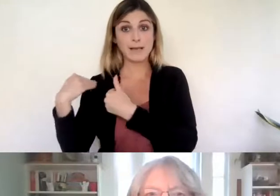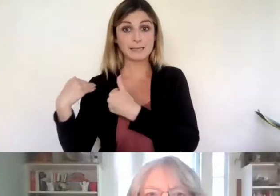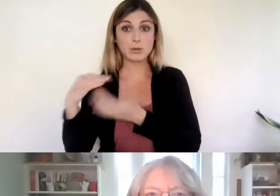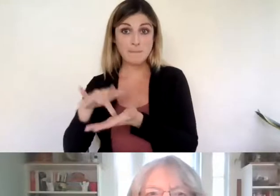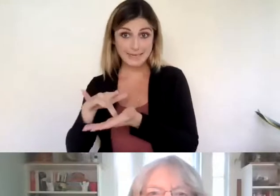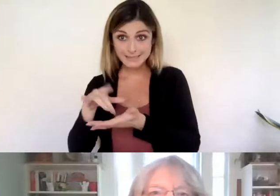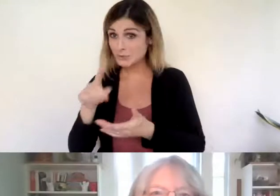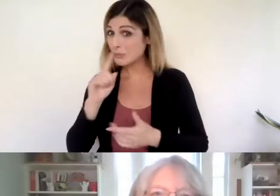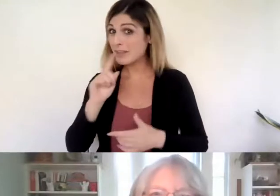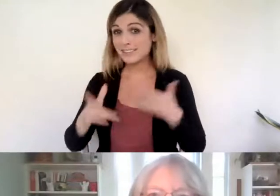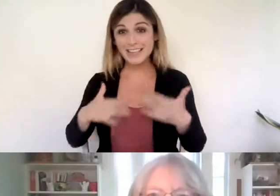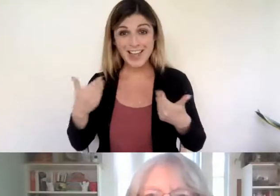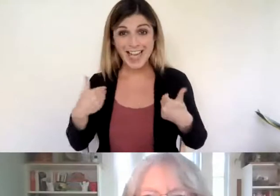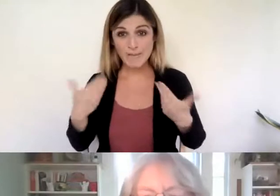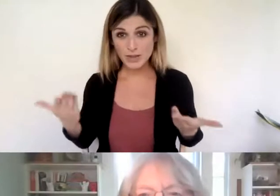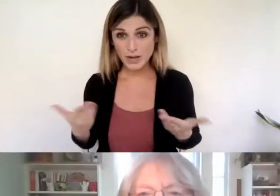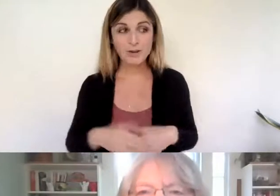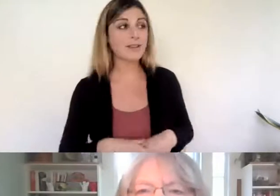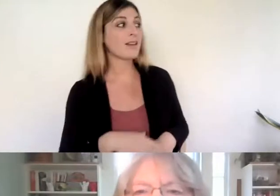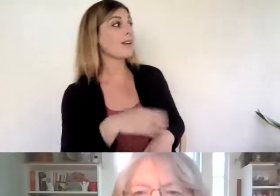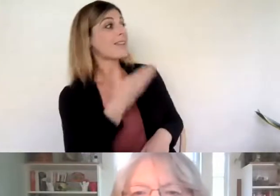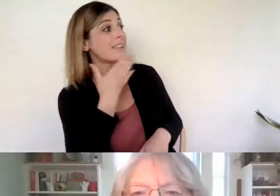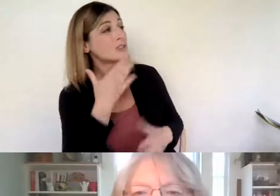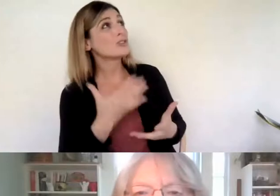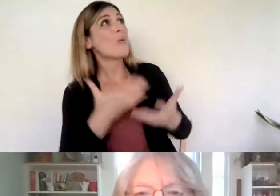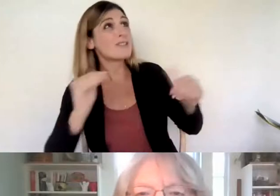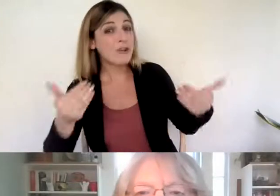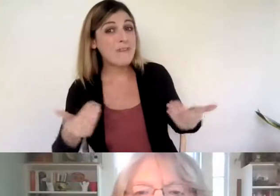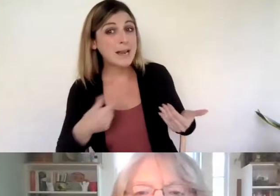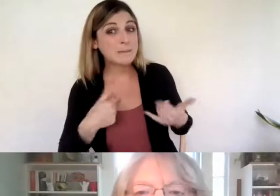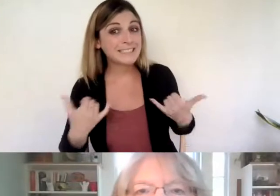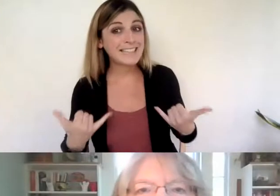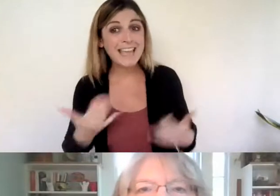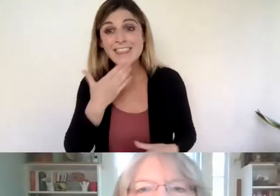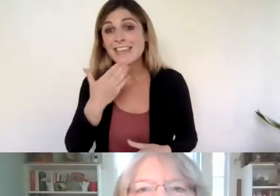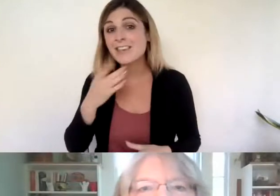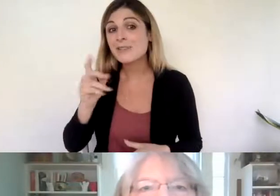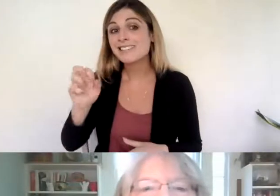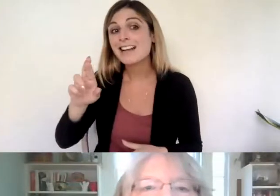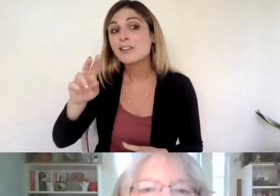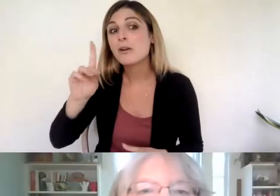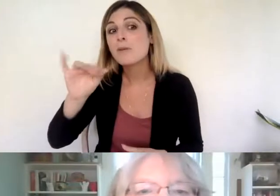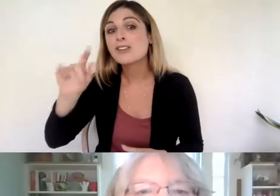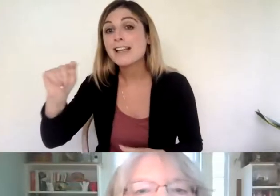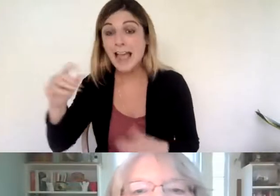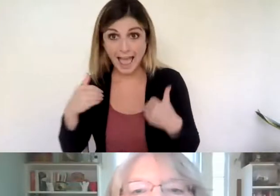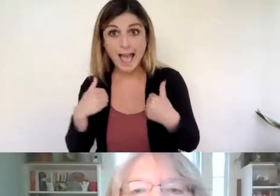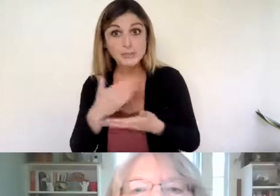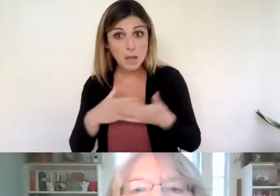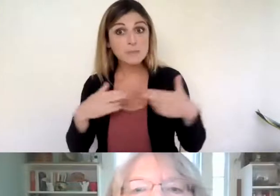Welcome. Thank you. Thank you so much for inviting me. Thank you, Dr. Barnett. I am going to share some